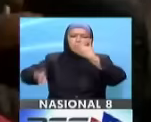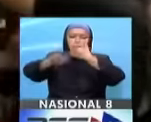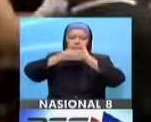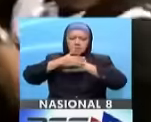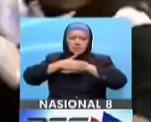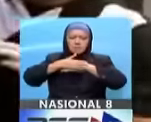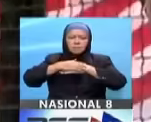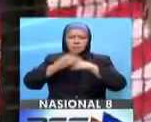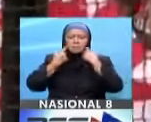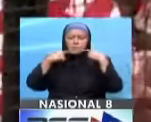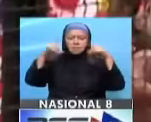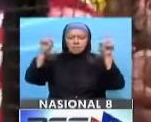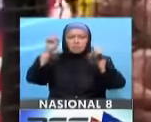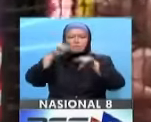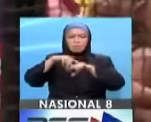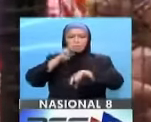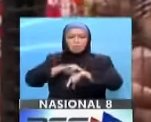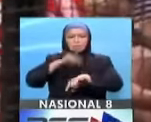masa akan datang.